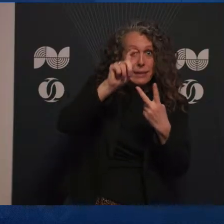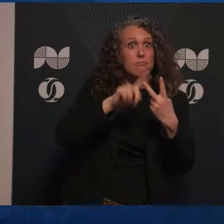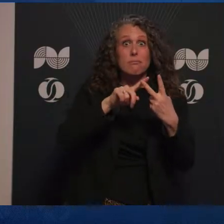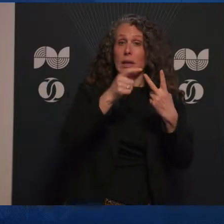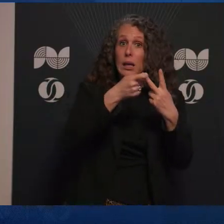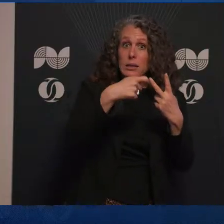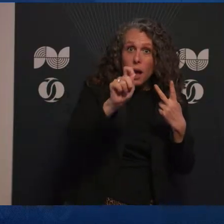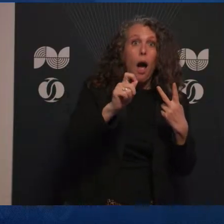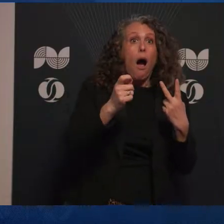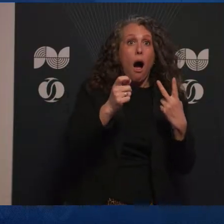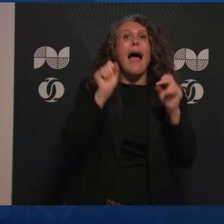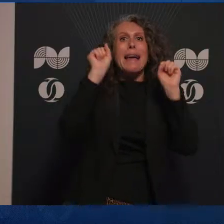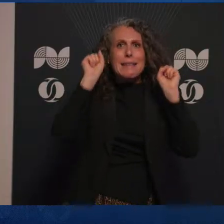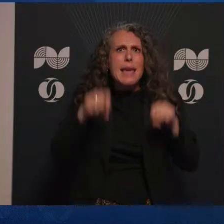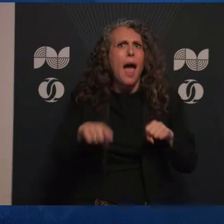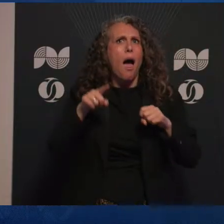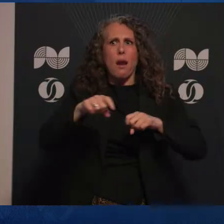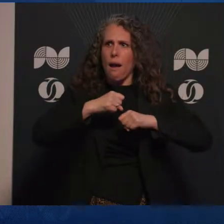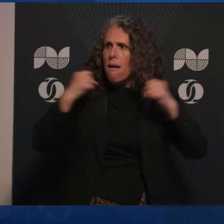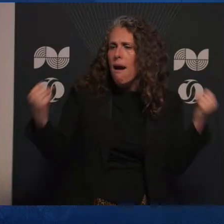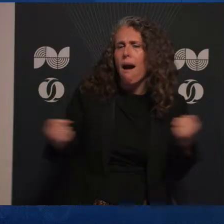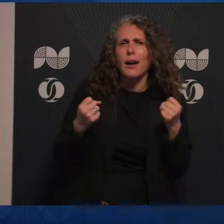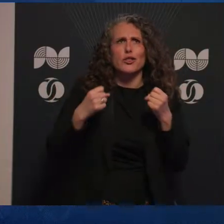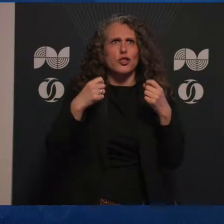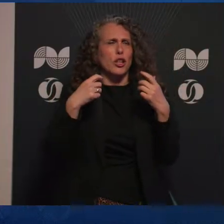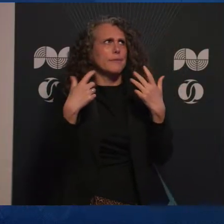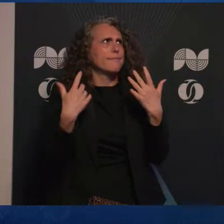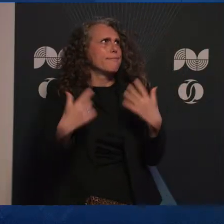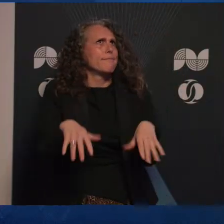that are complicated. You can do